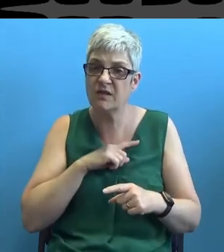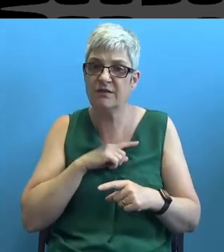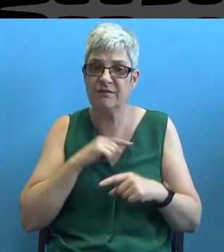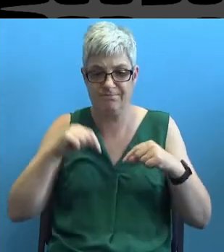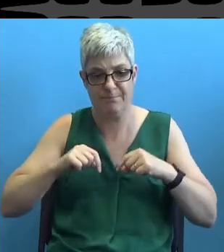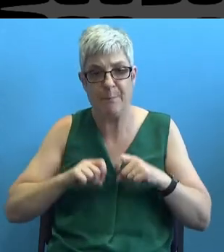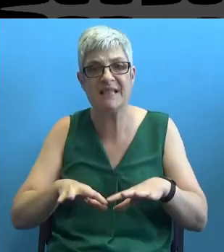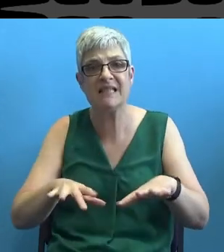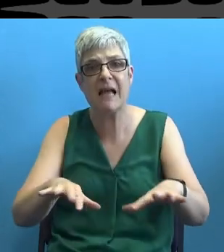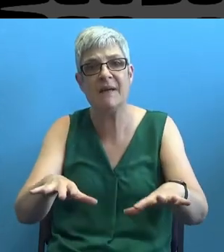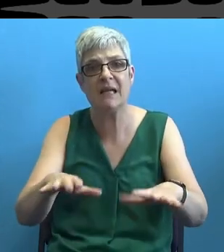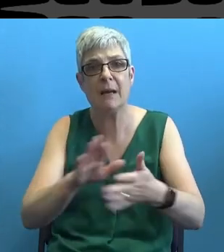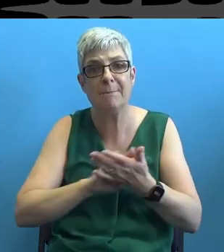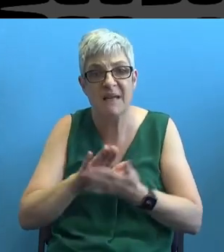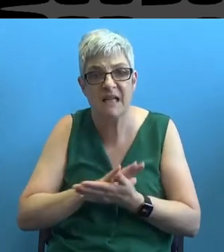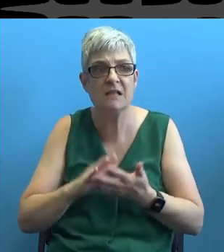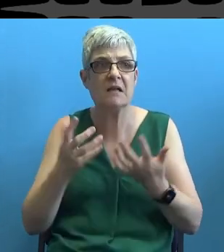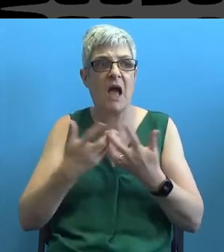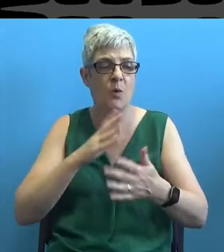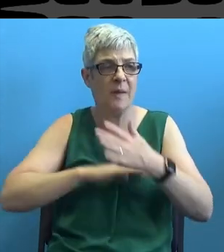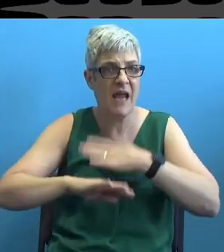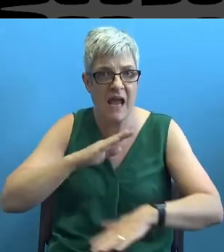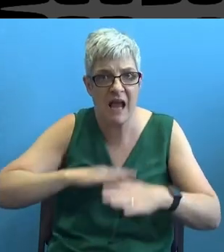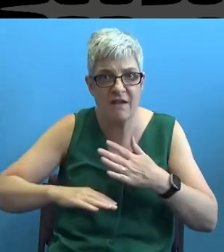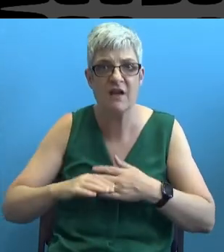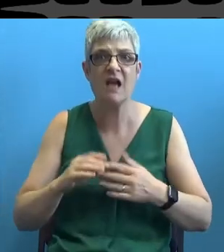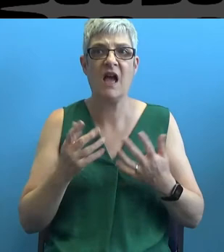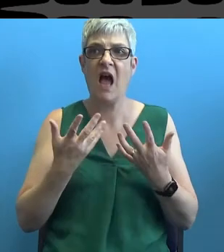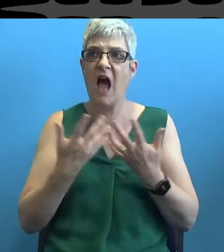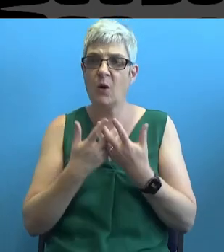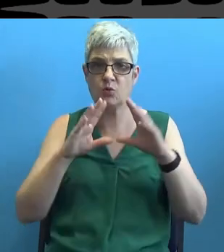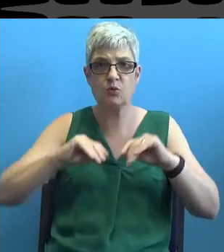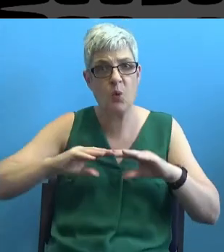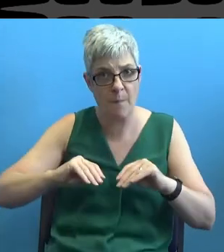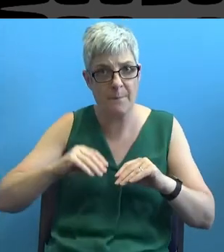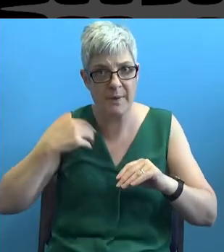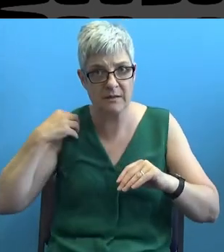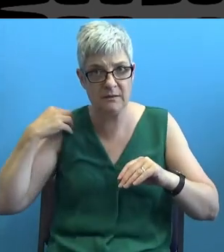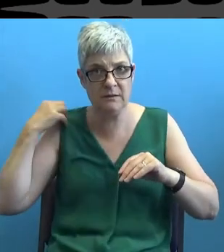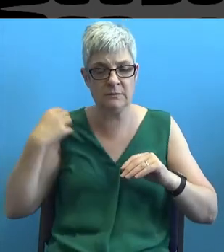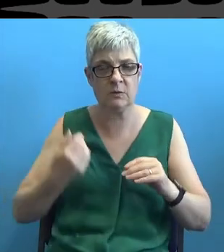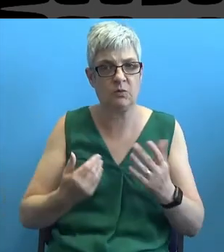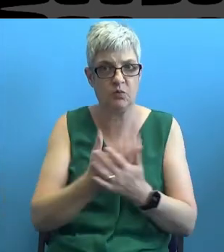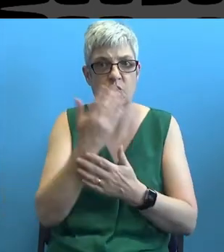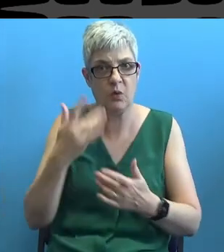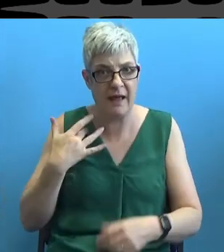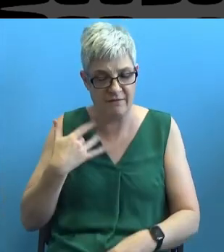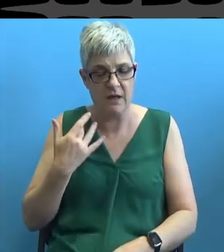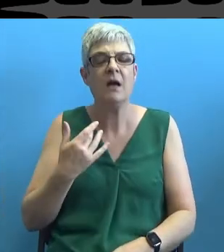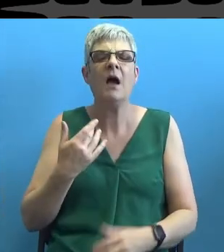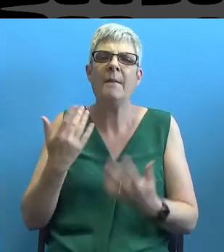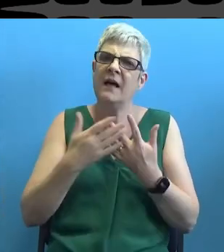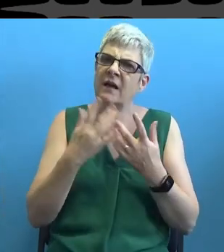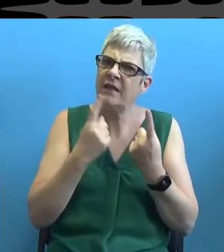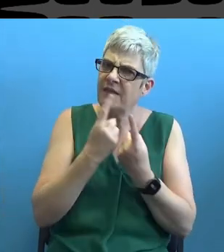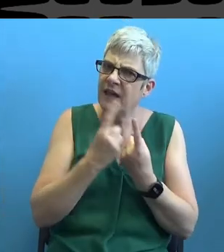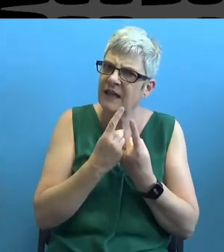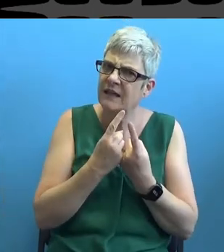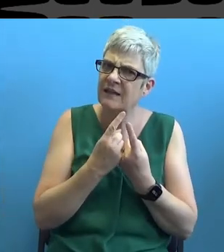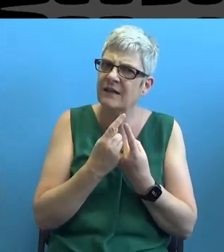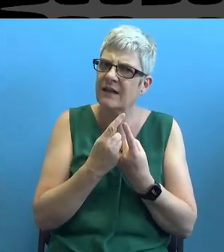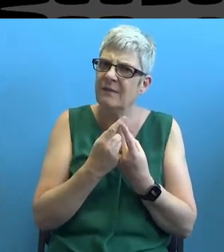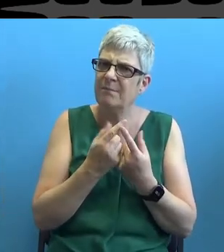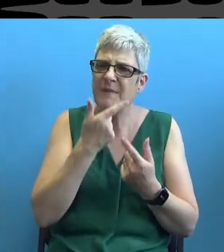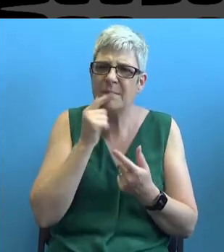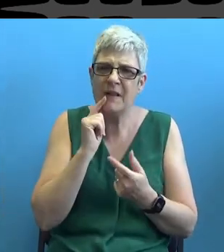this pandemic means, how we should behave, how we should come out of it, and so on. And another point of contention, of course, has been around